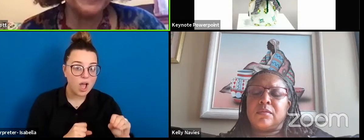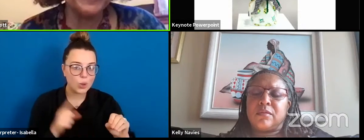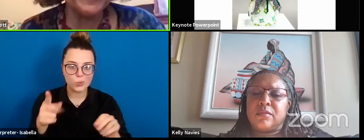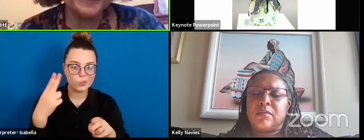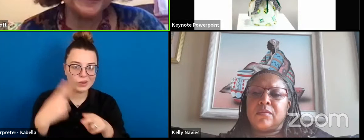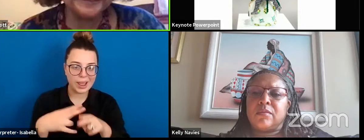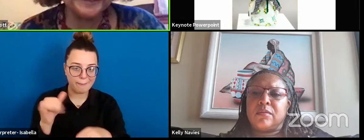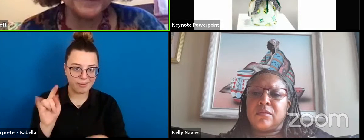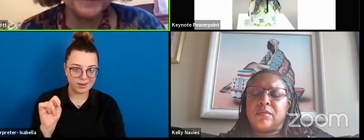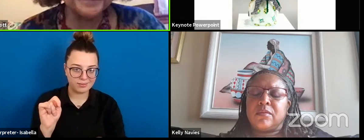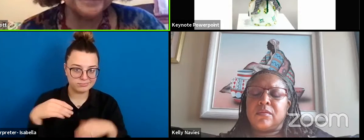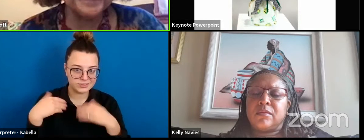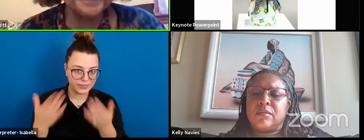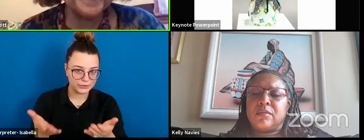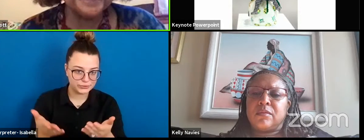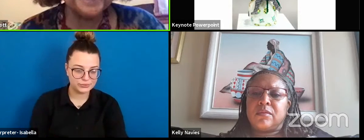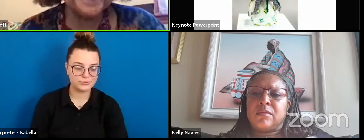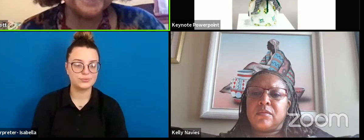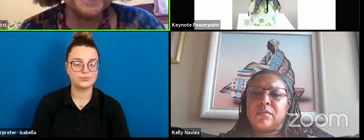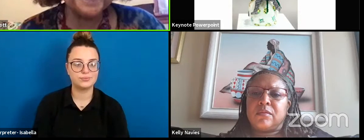it.